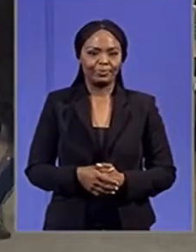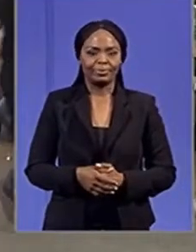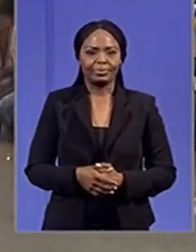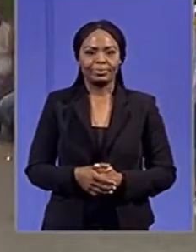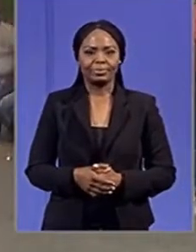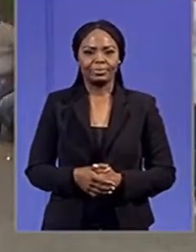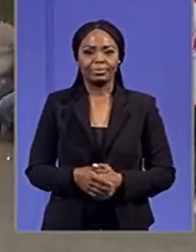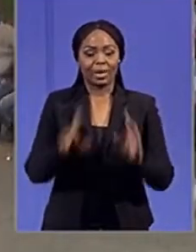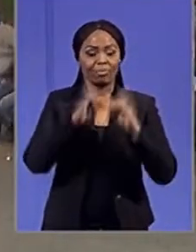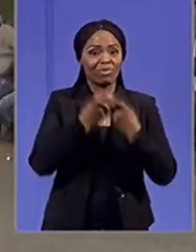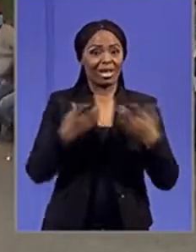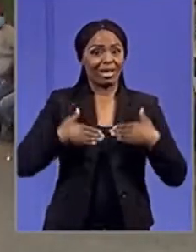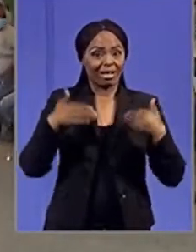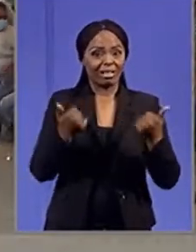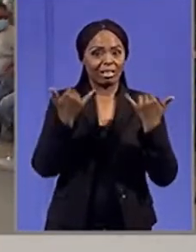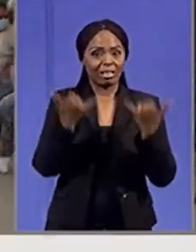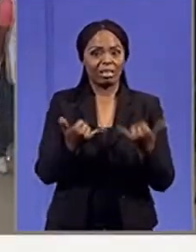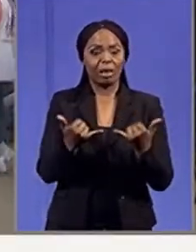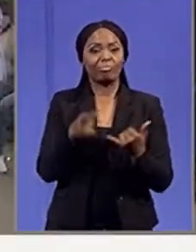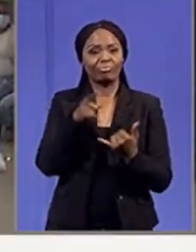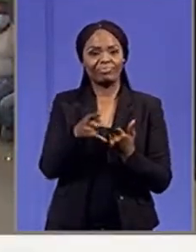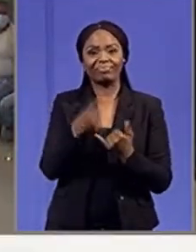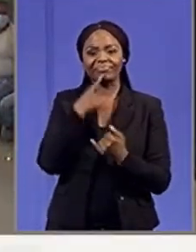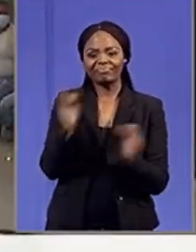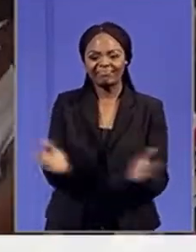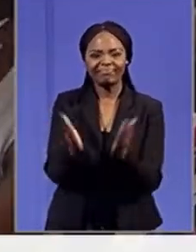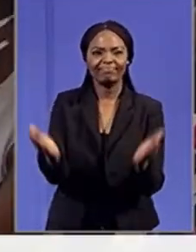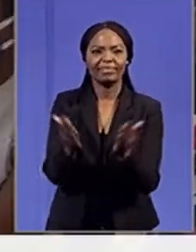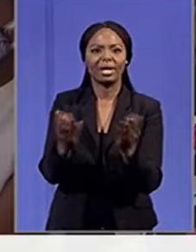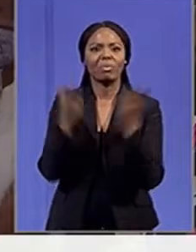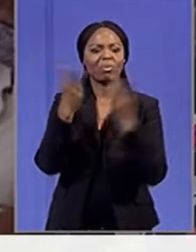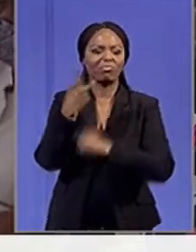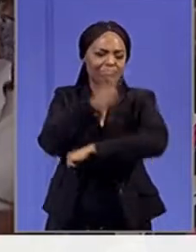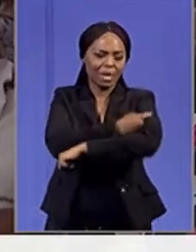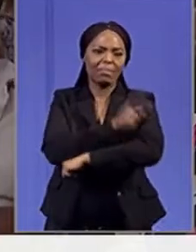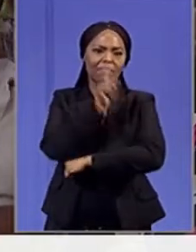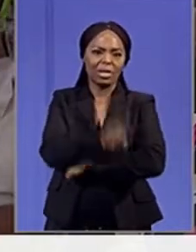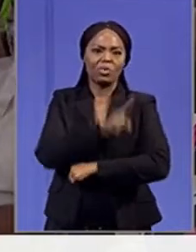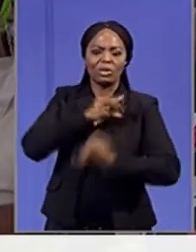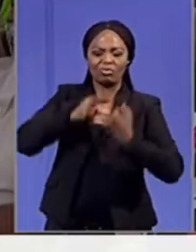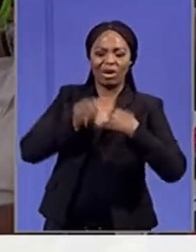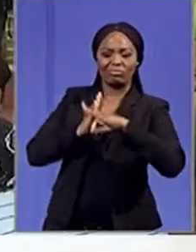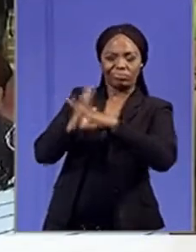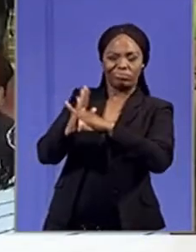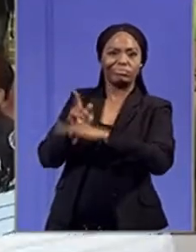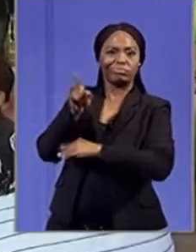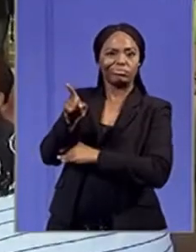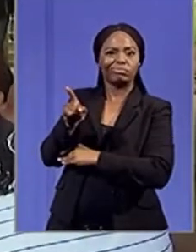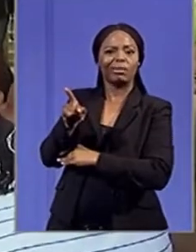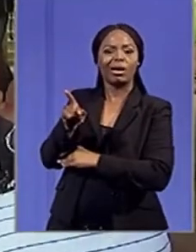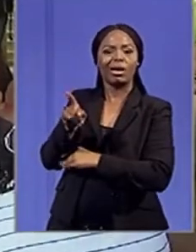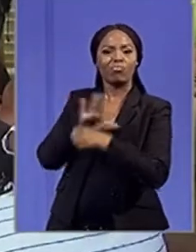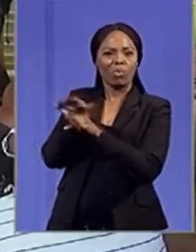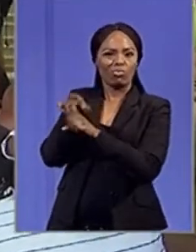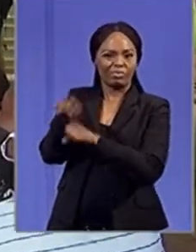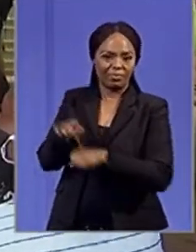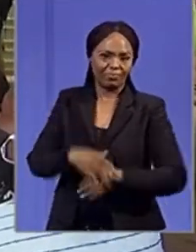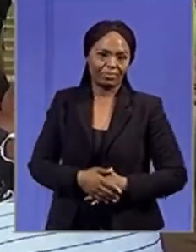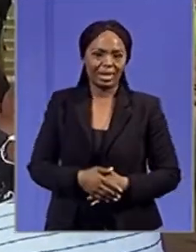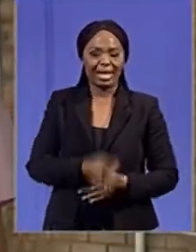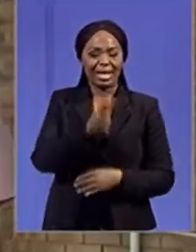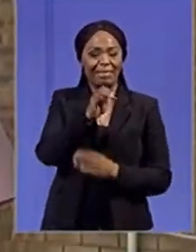Lefapha la tsa bophelo bo botle le kene mokgahlelong wa ho kgothaletsa baahi ho enta kgahlano le sewa sa COVID-19. MEC wa lefapha lena